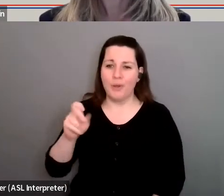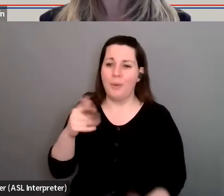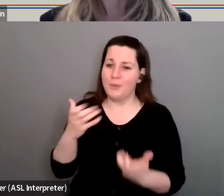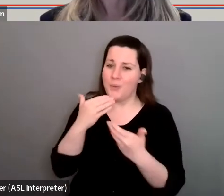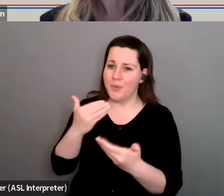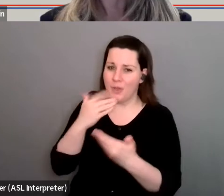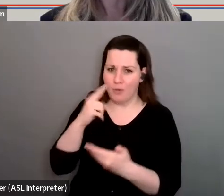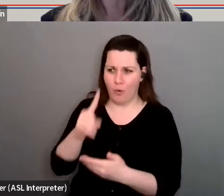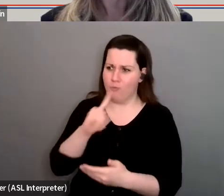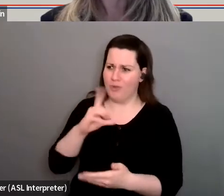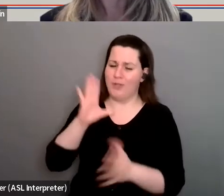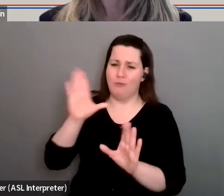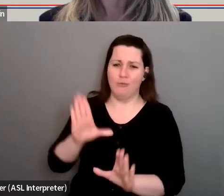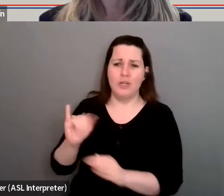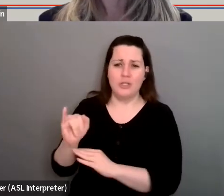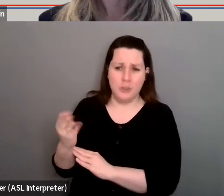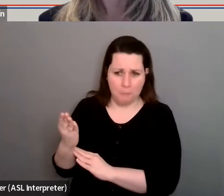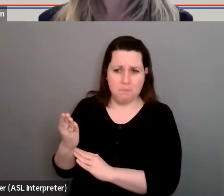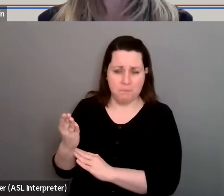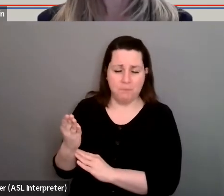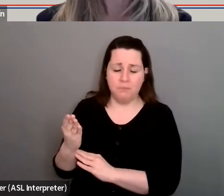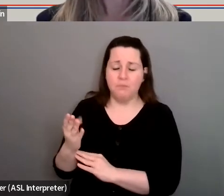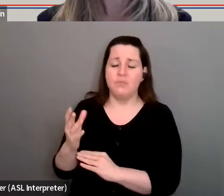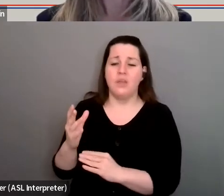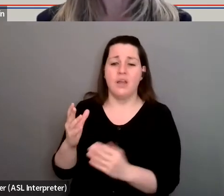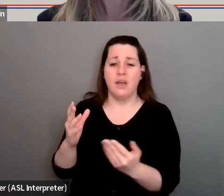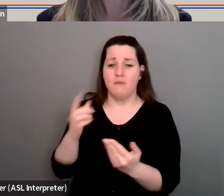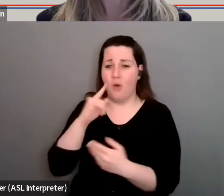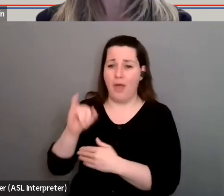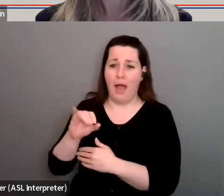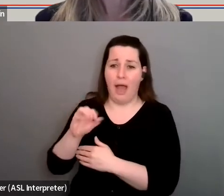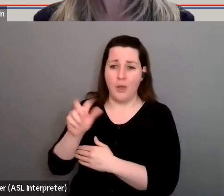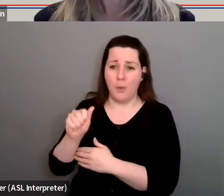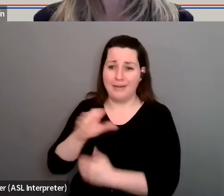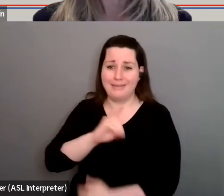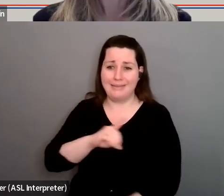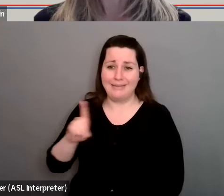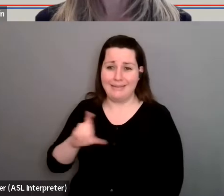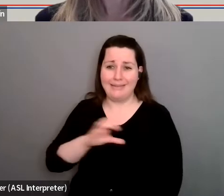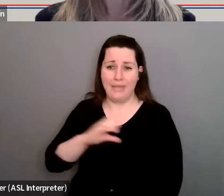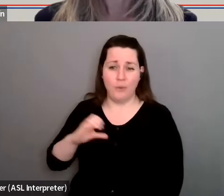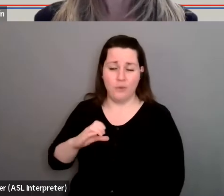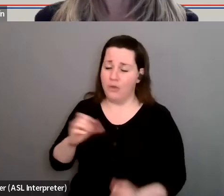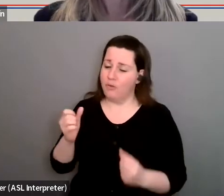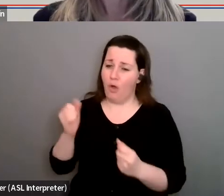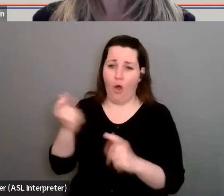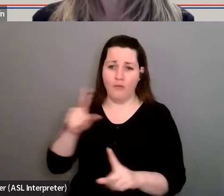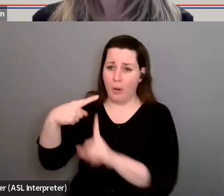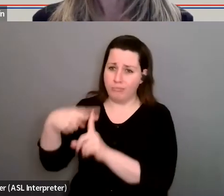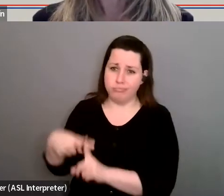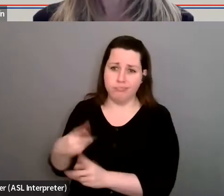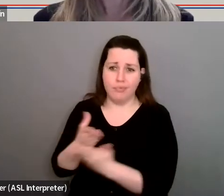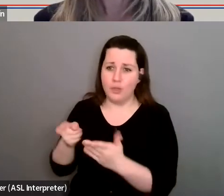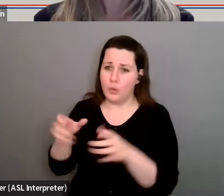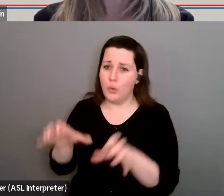fine job that you have done, and for the Iowa DD Council, all the good things that you're doing. So thank you, and thank you for